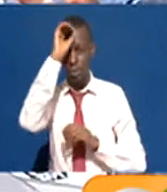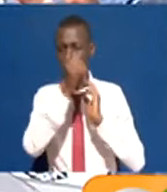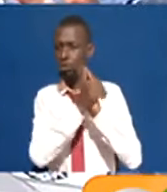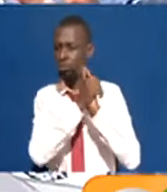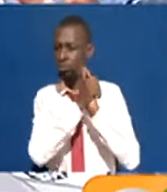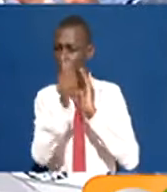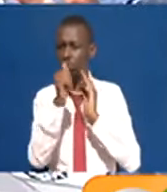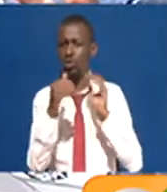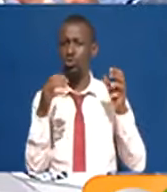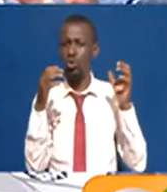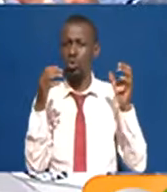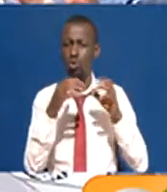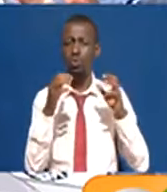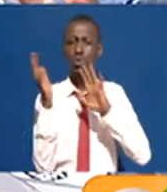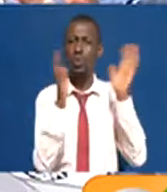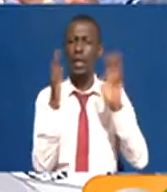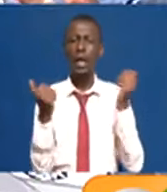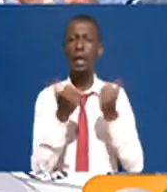the Meteorological Department. Take a listen.